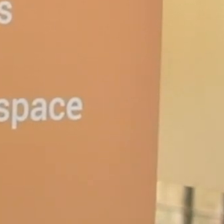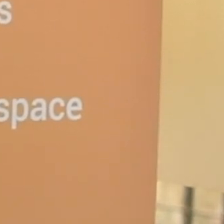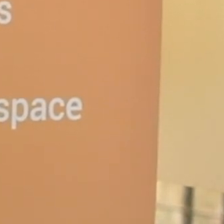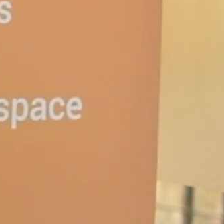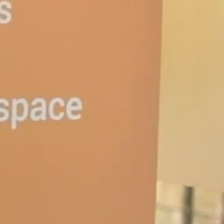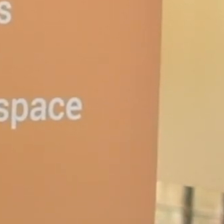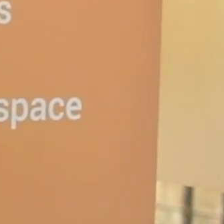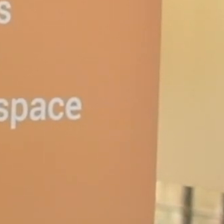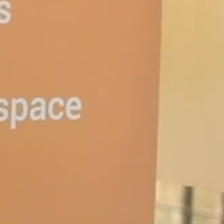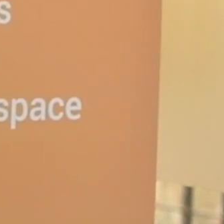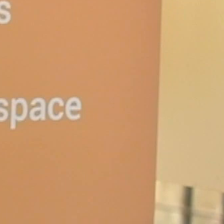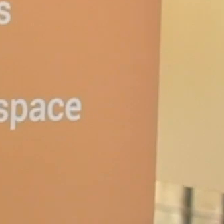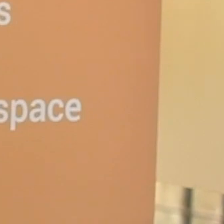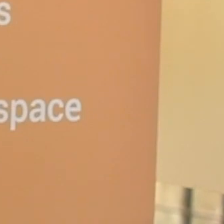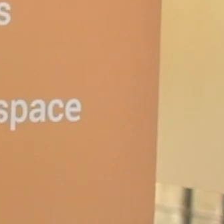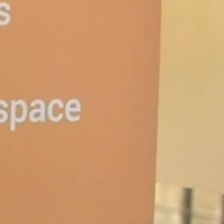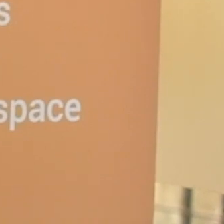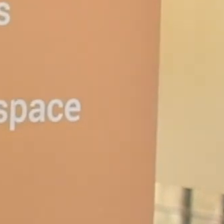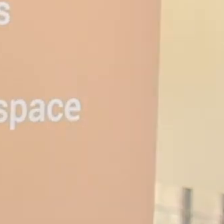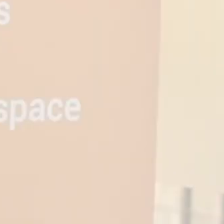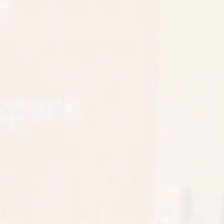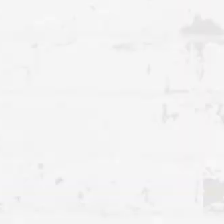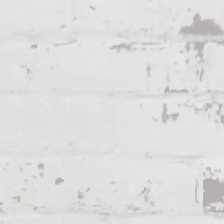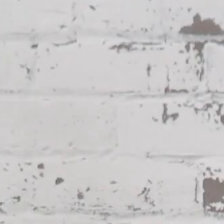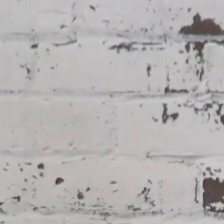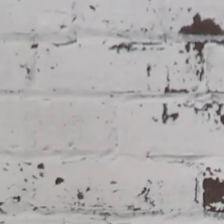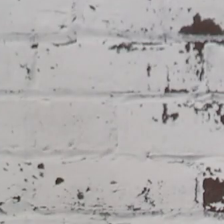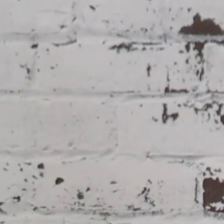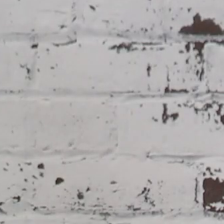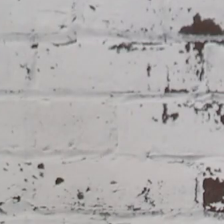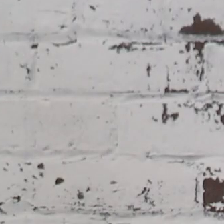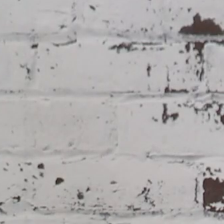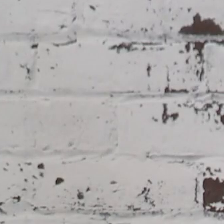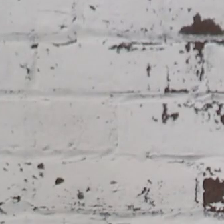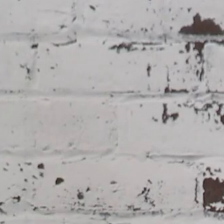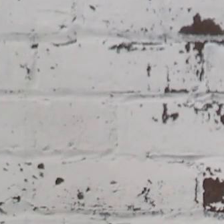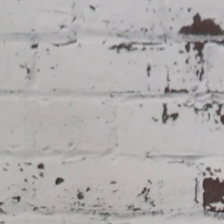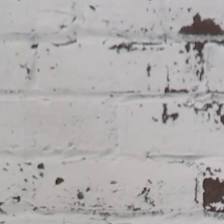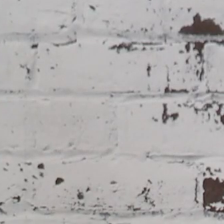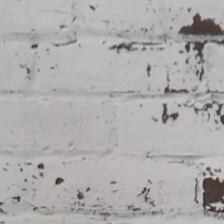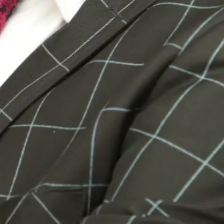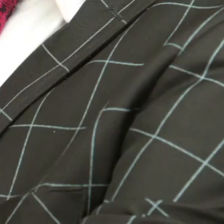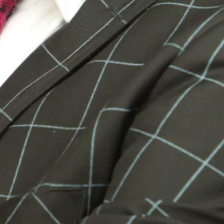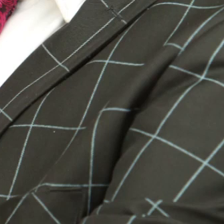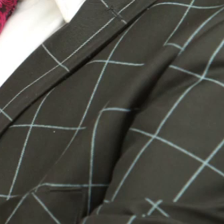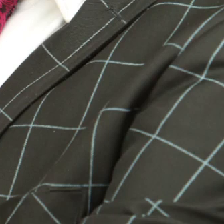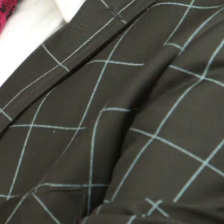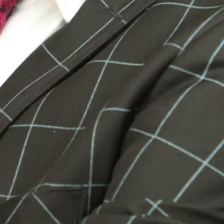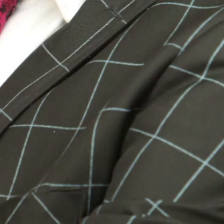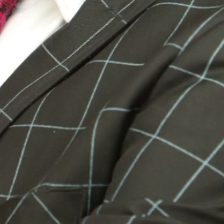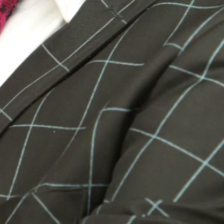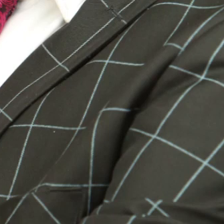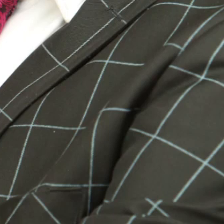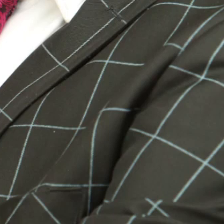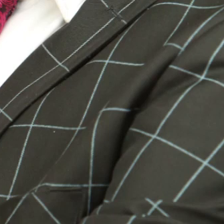CBC curriculum. Was very interesting. Today, we are pleased to be joined by two panelists, Dr. Robert Juma,